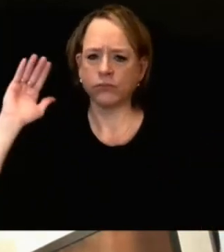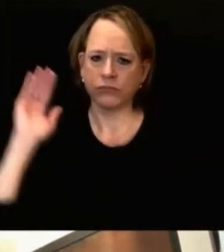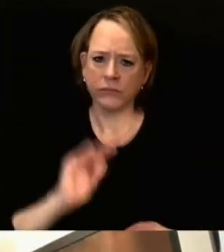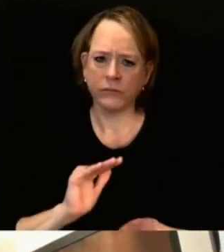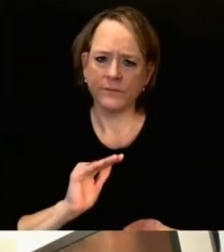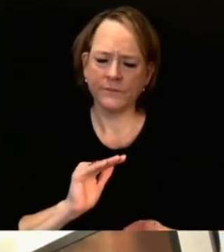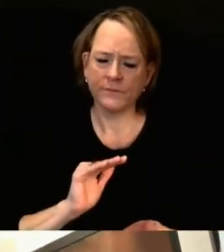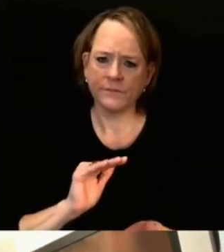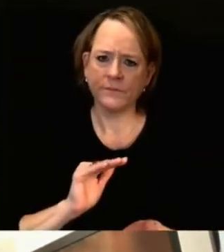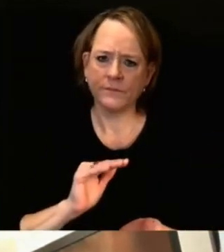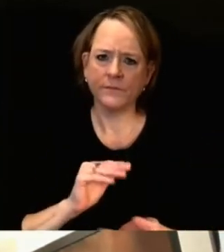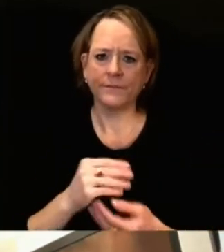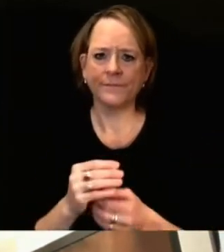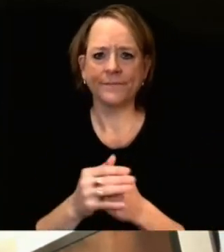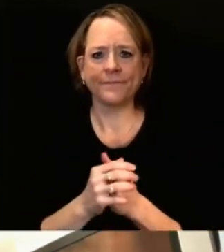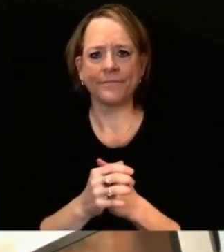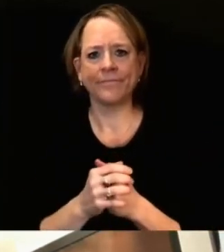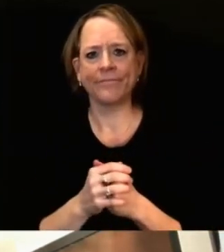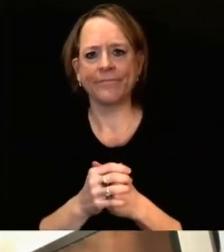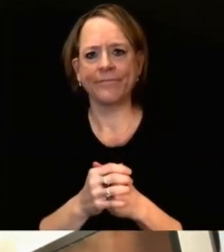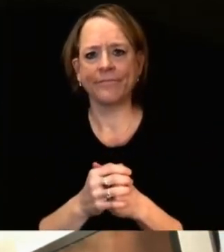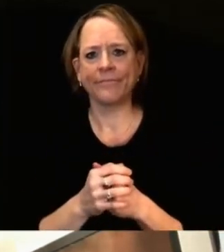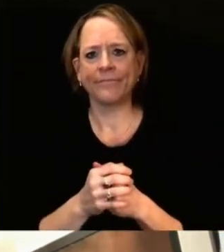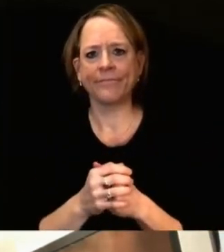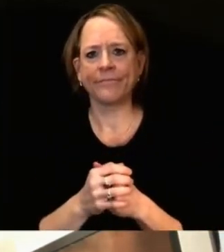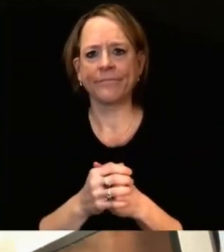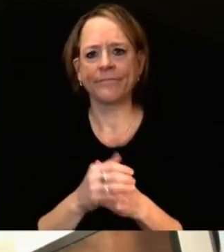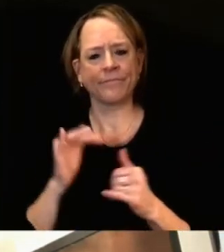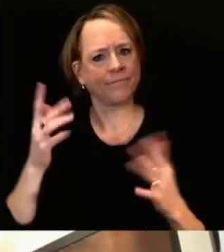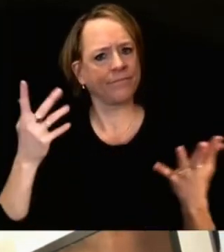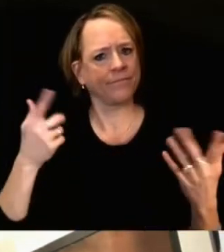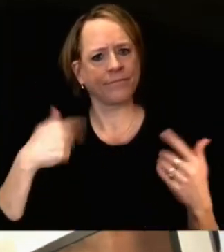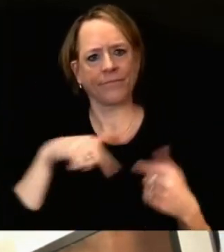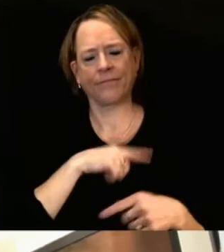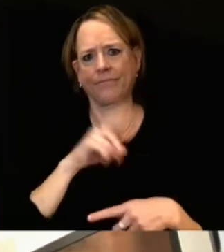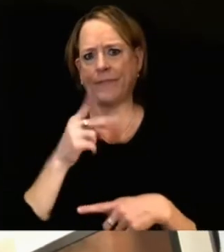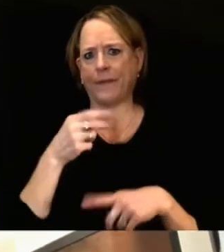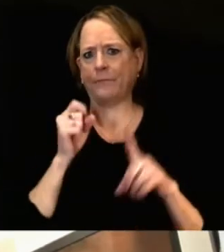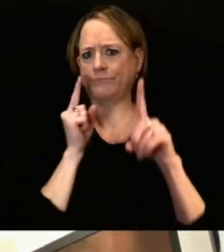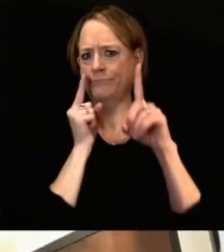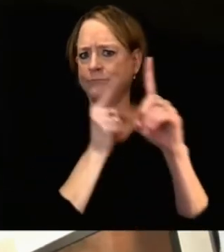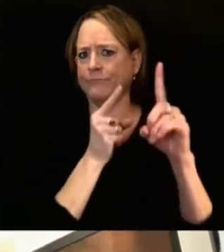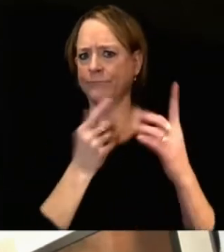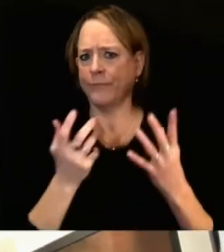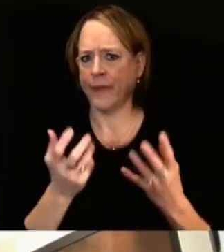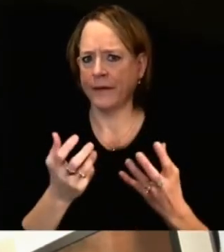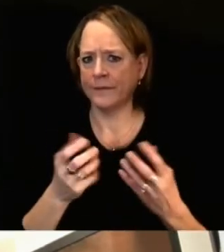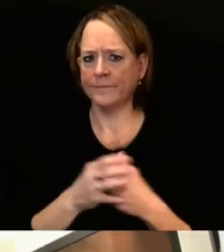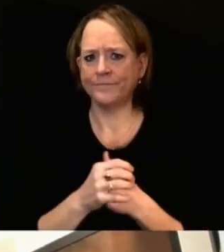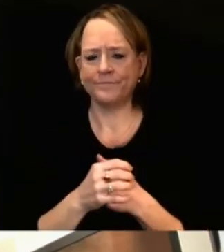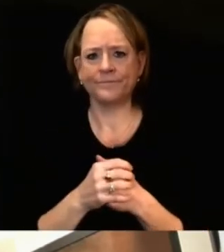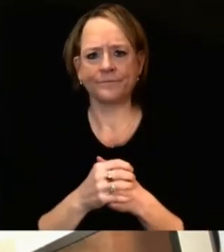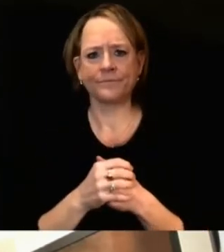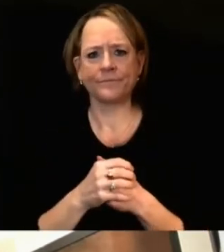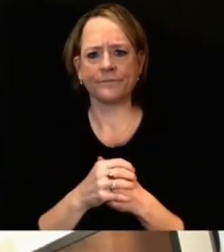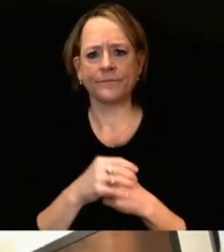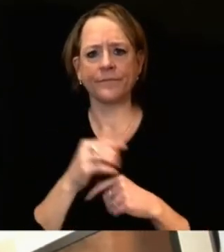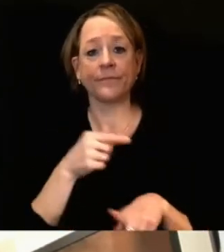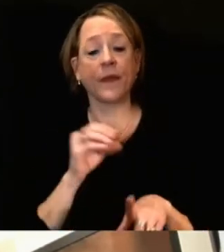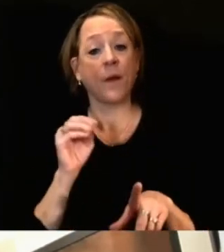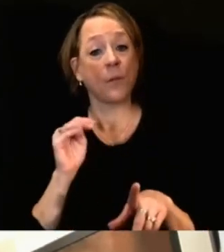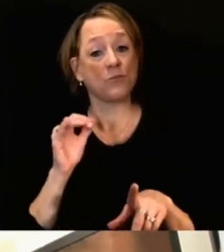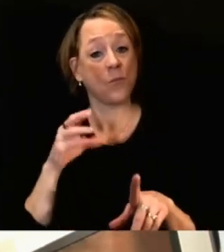our hope is. But I think an important thing that we learned from Omicron is that it's very, very difficult to predict what the virus is going to